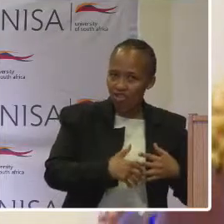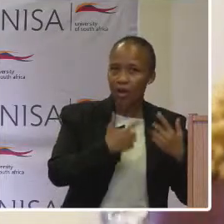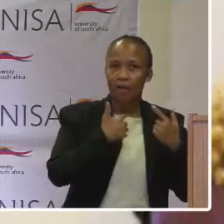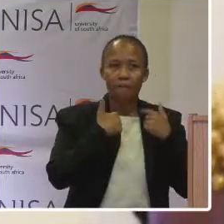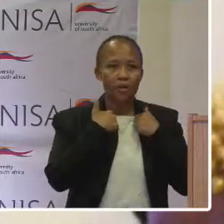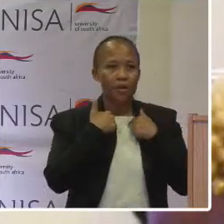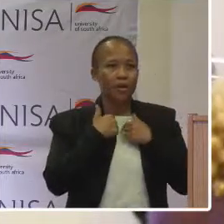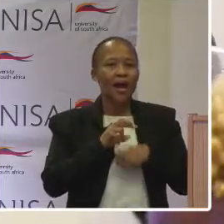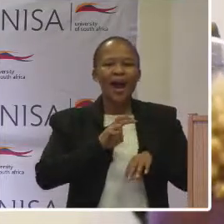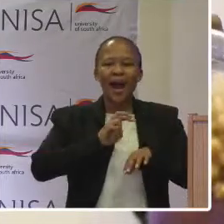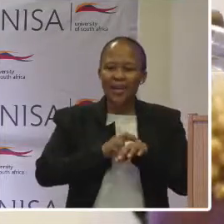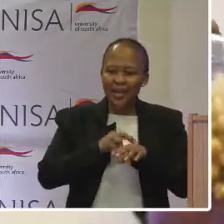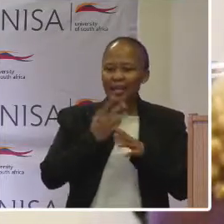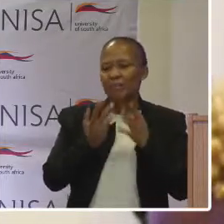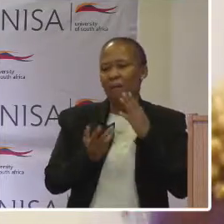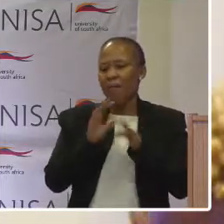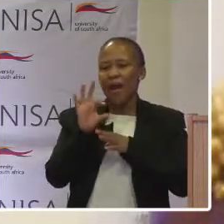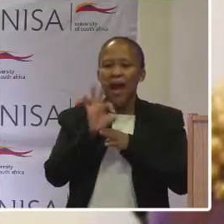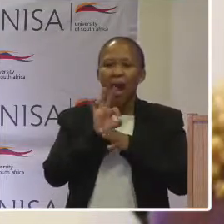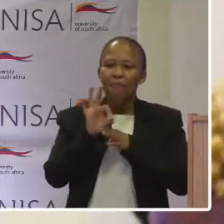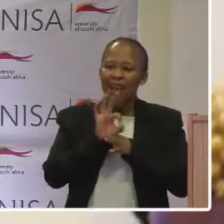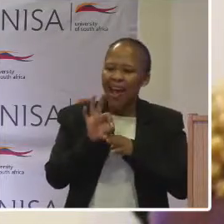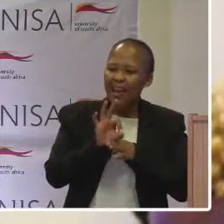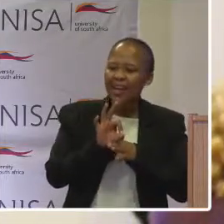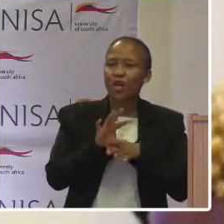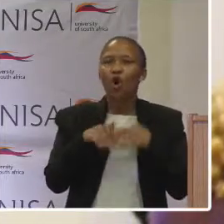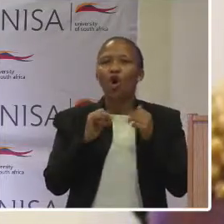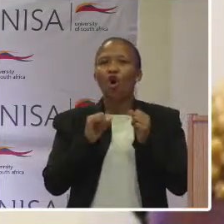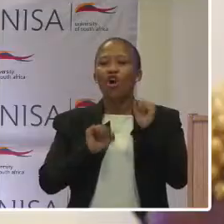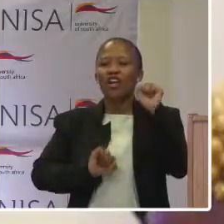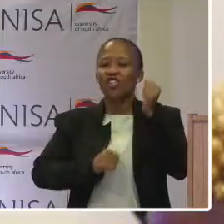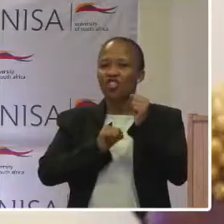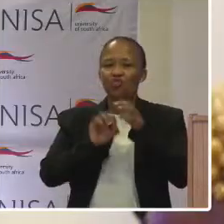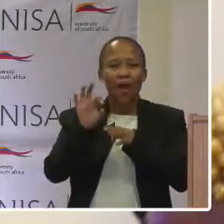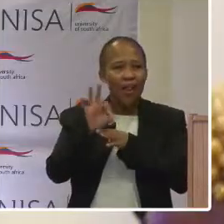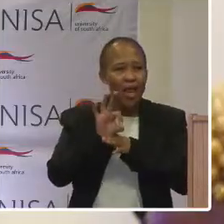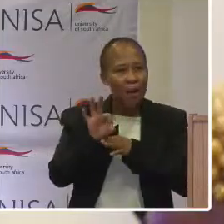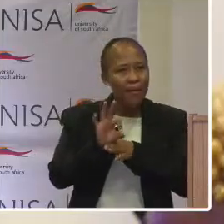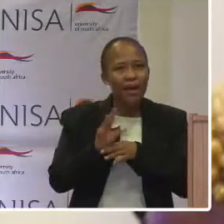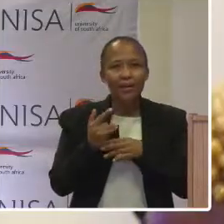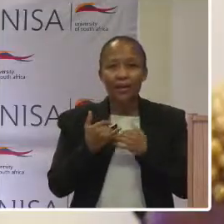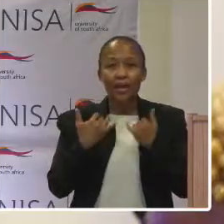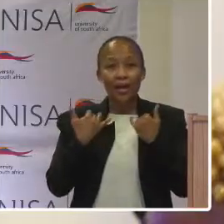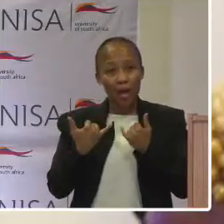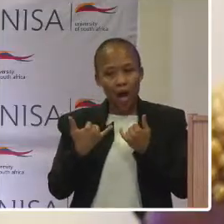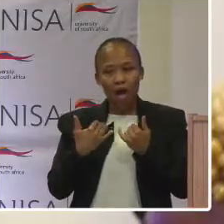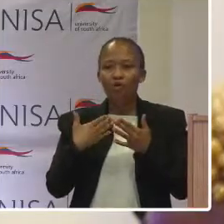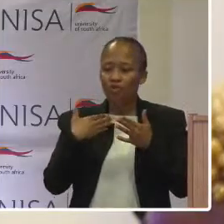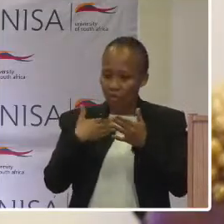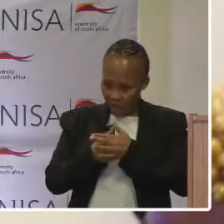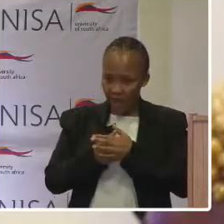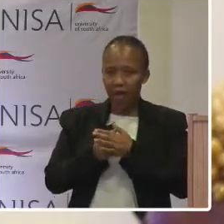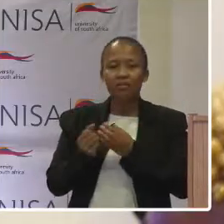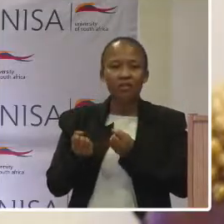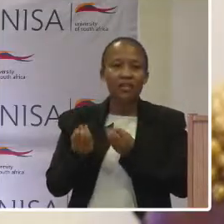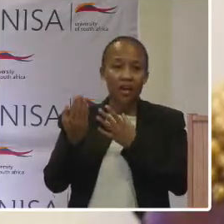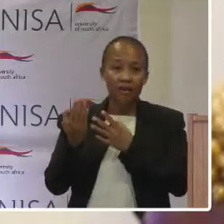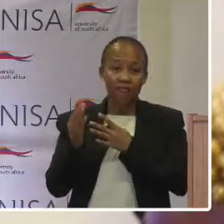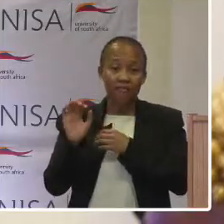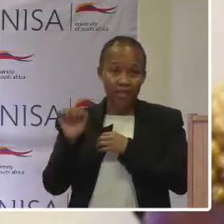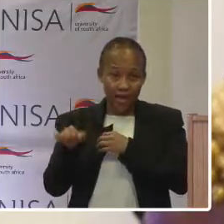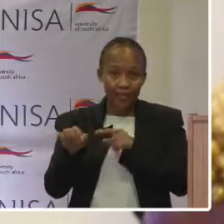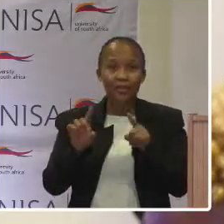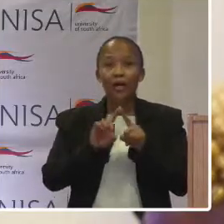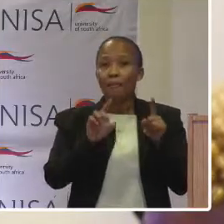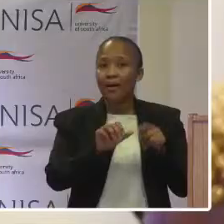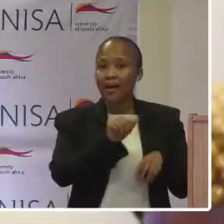data in terms of planning or industrial area planning, you can able to give me those data. Okay. But AI sometimes